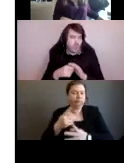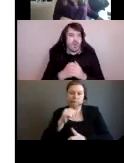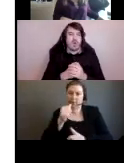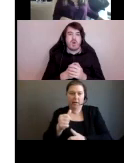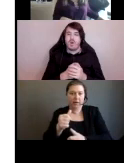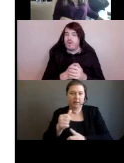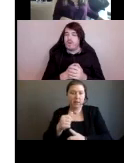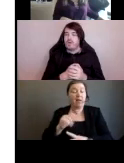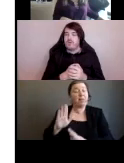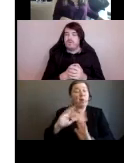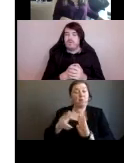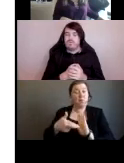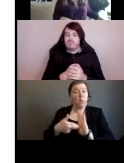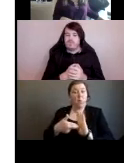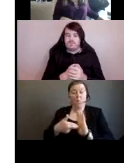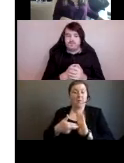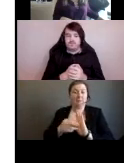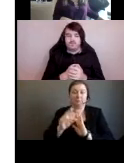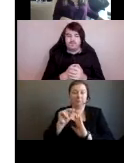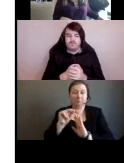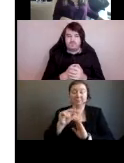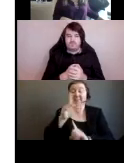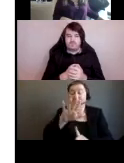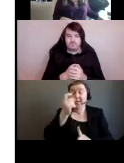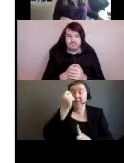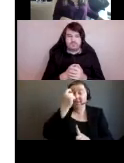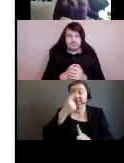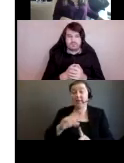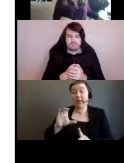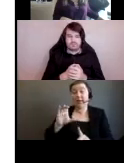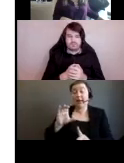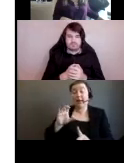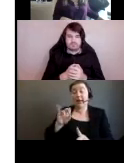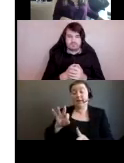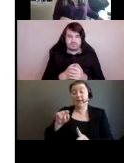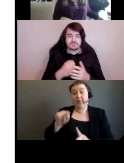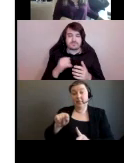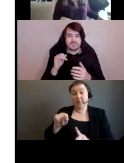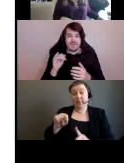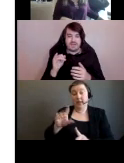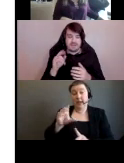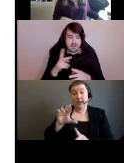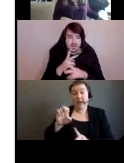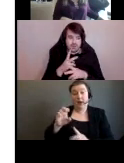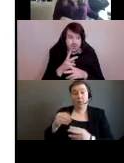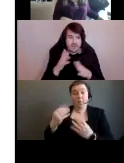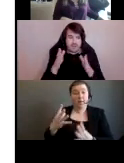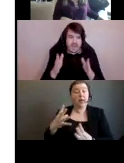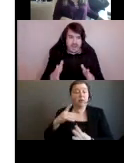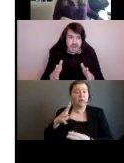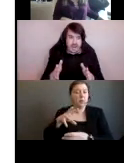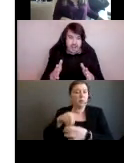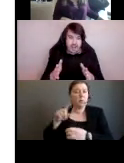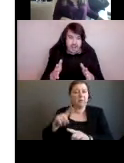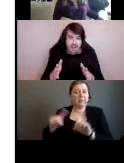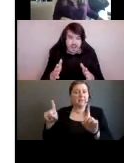the role that they play as caregivers. If the caregiver fits into one of the other categories, like for example, if they're above the